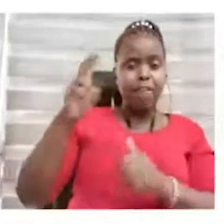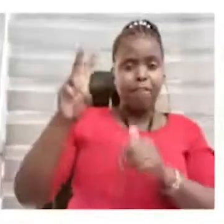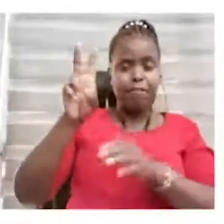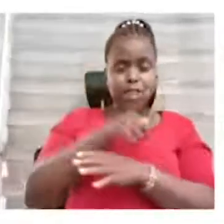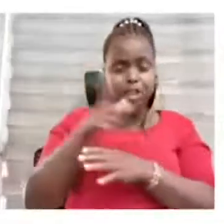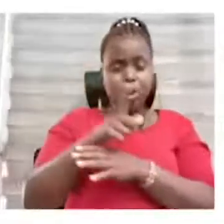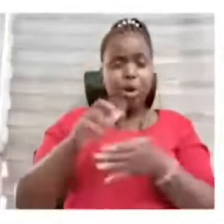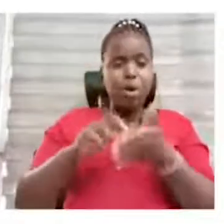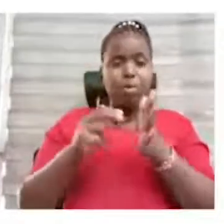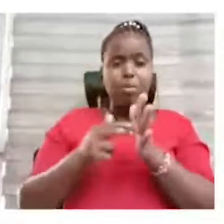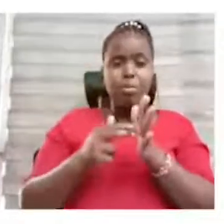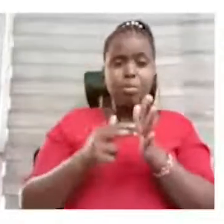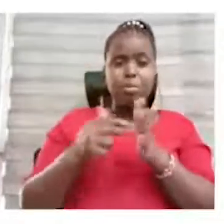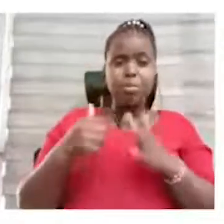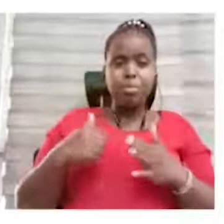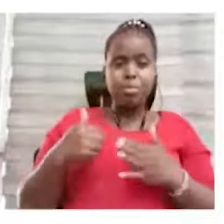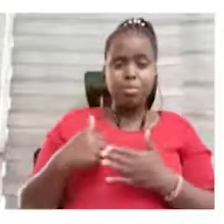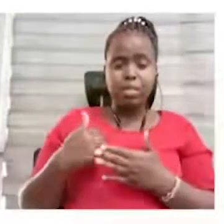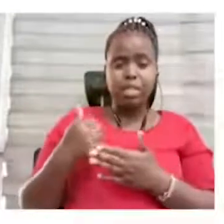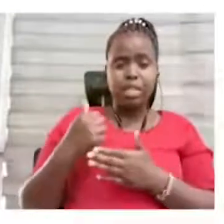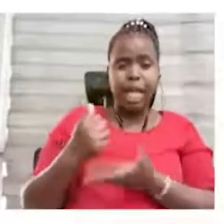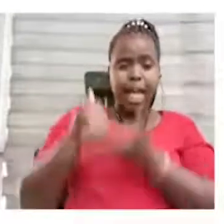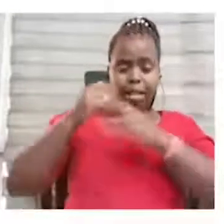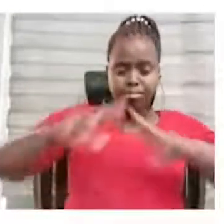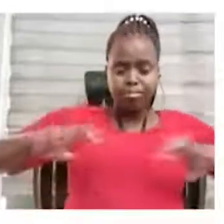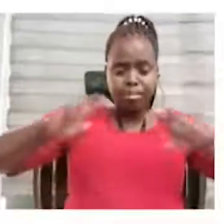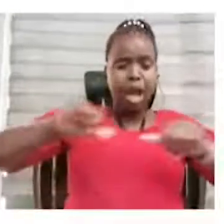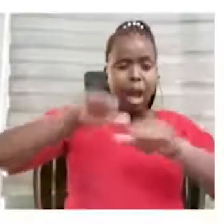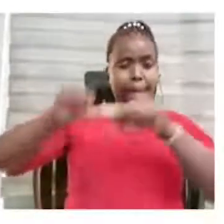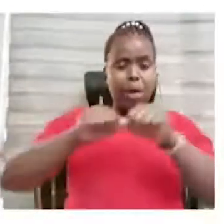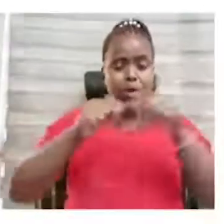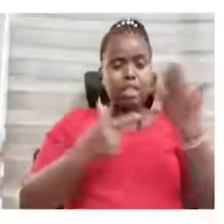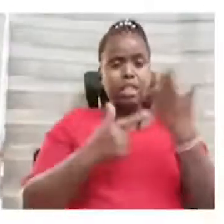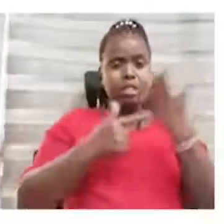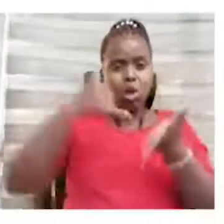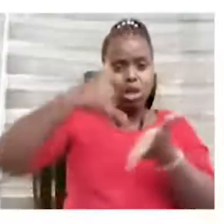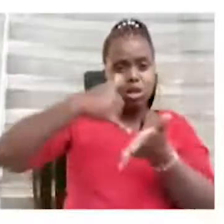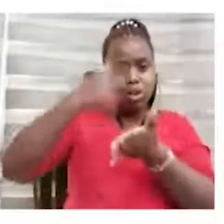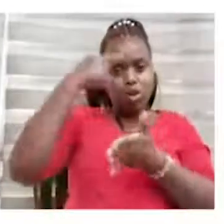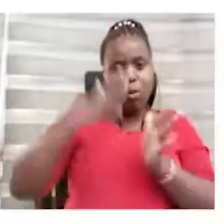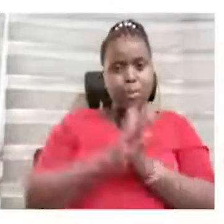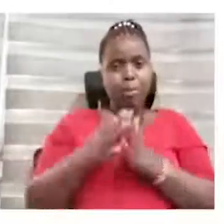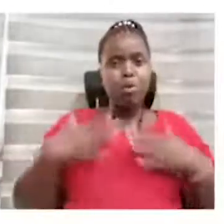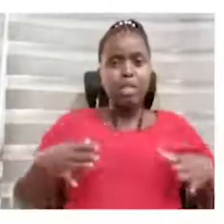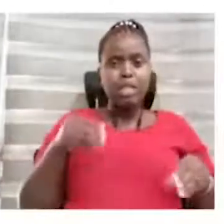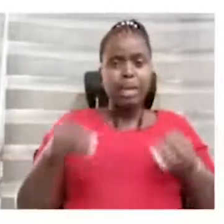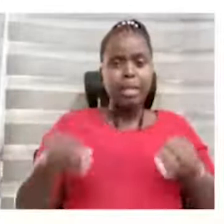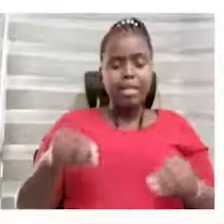half, I have led our research on the digital inclusion of people with disabilities. Thank you,